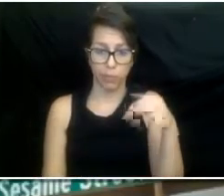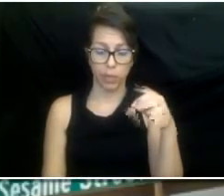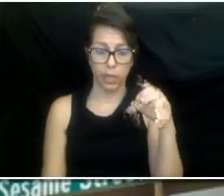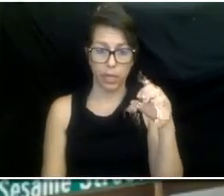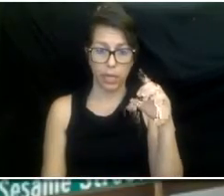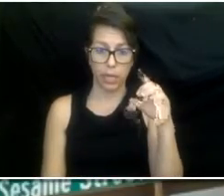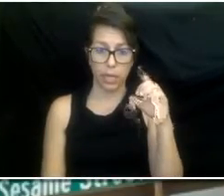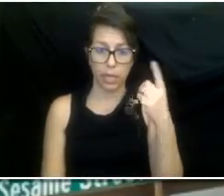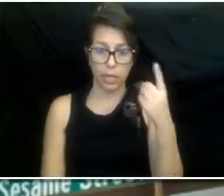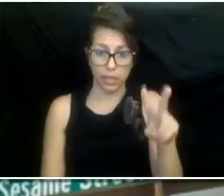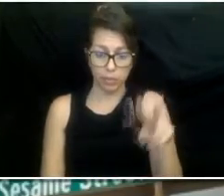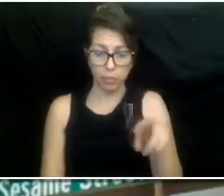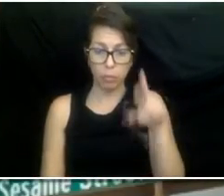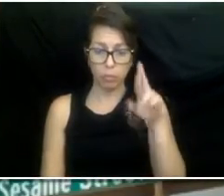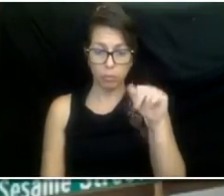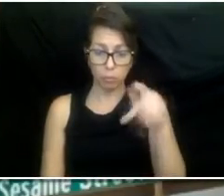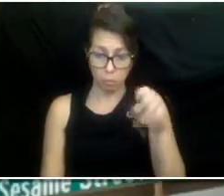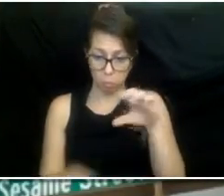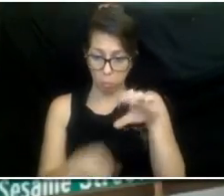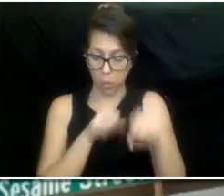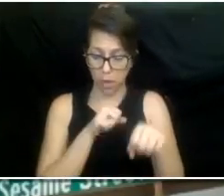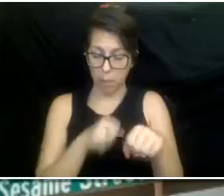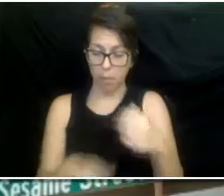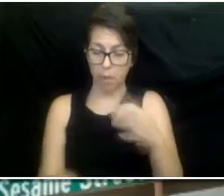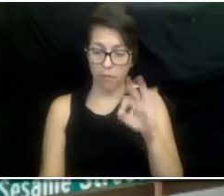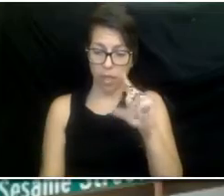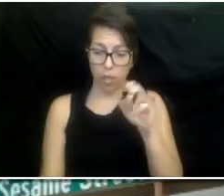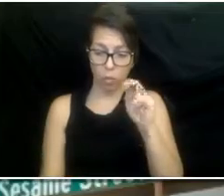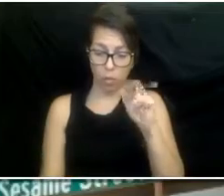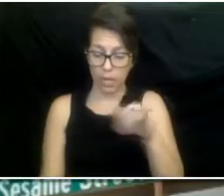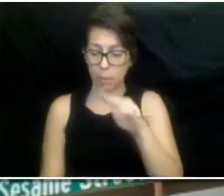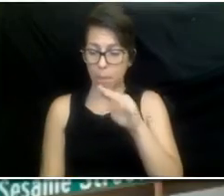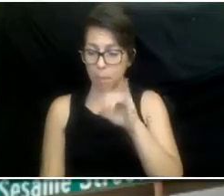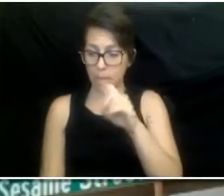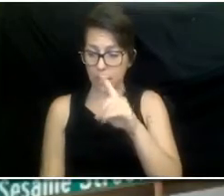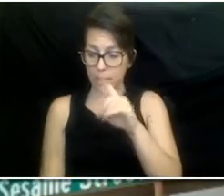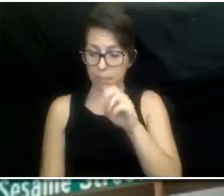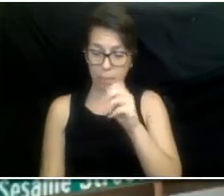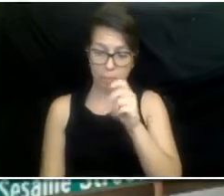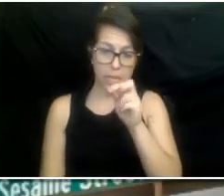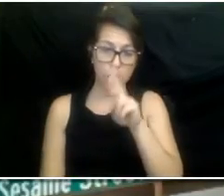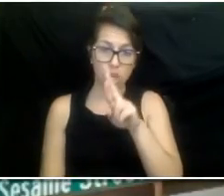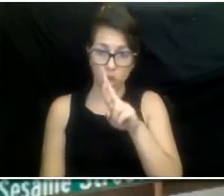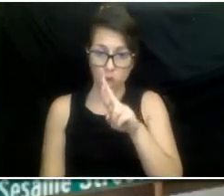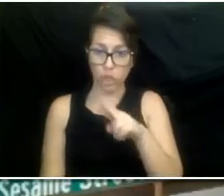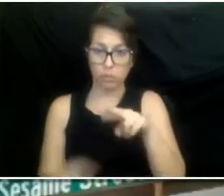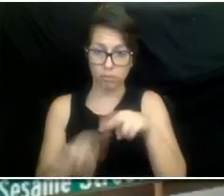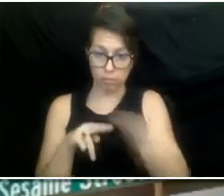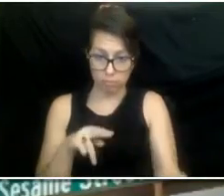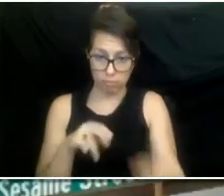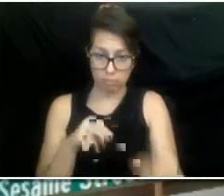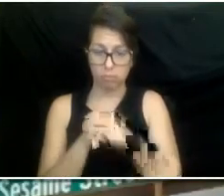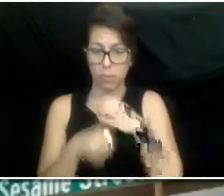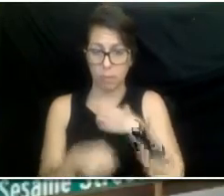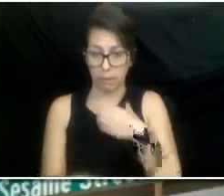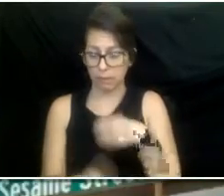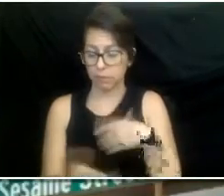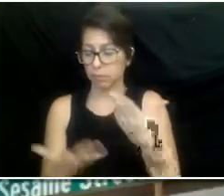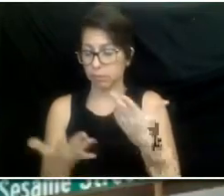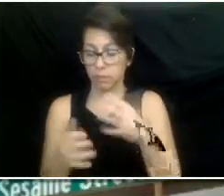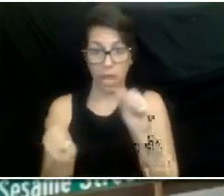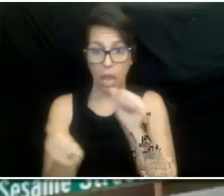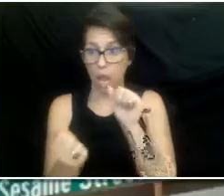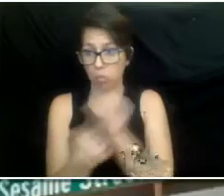that you're doing everything you can to uh and and what we want to hear is